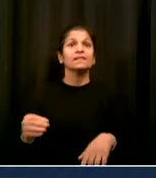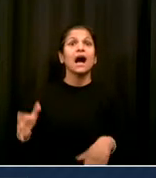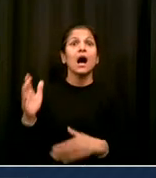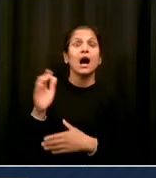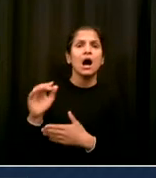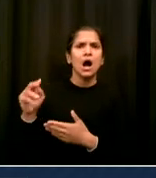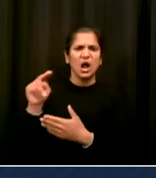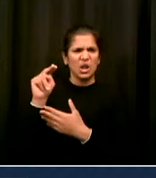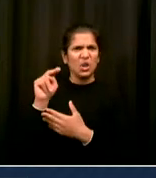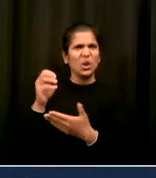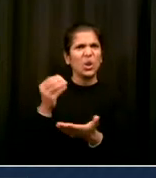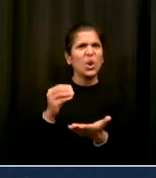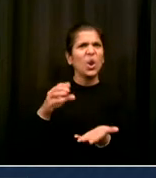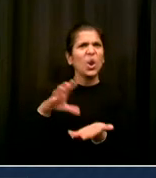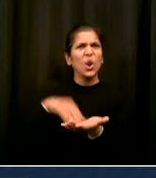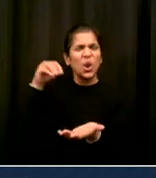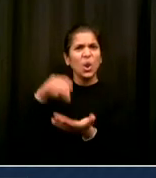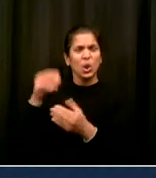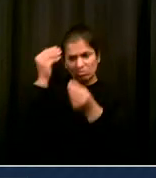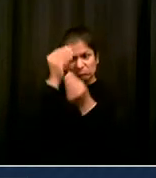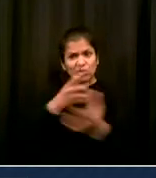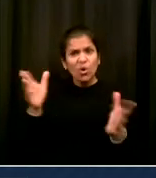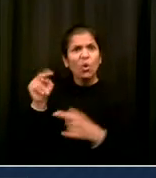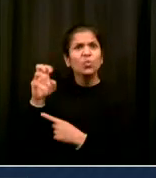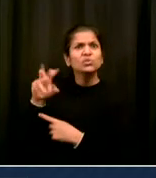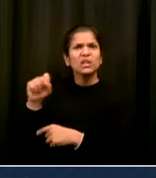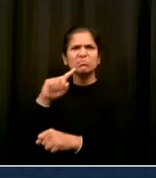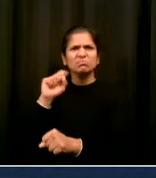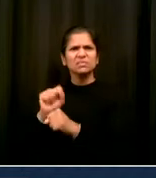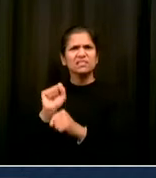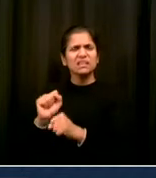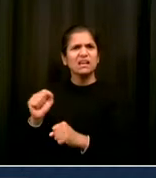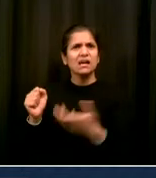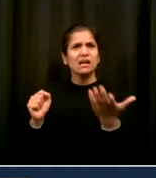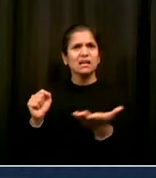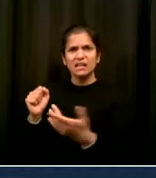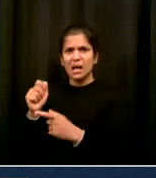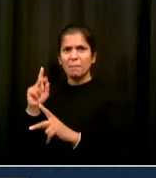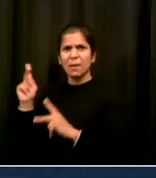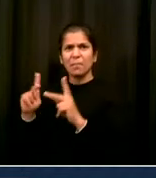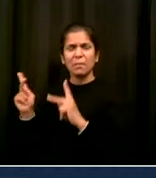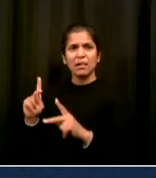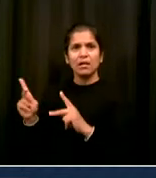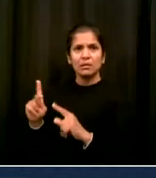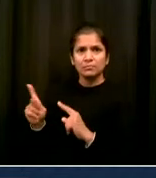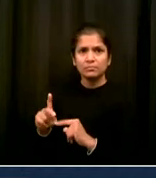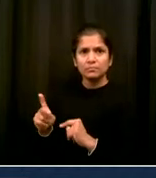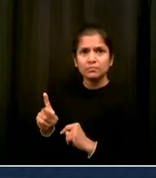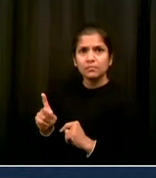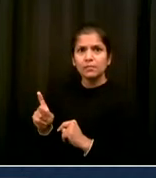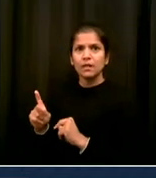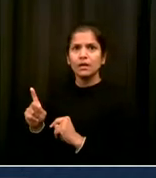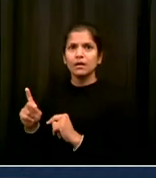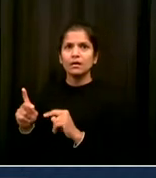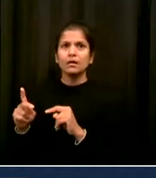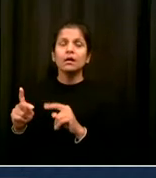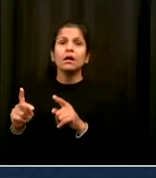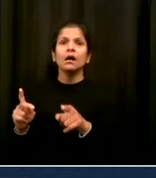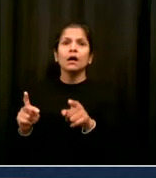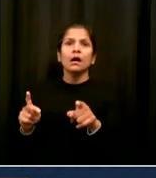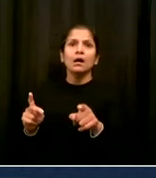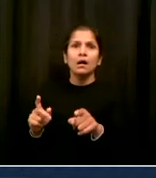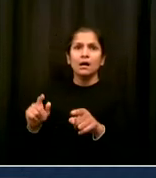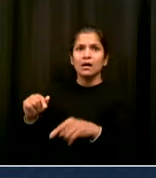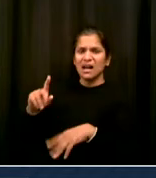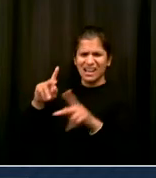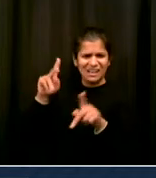seeing pharmaceutical company executives jumping the line. We want the people who need the vaccine most to get it